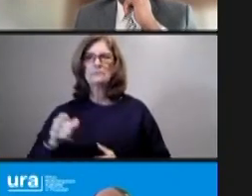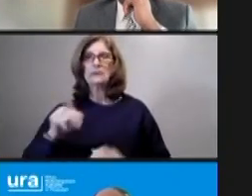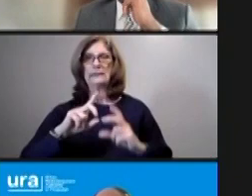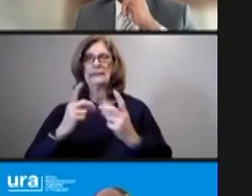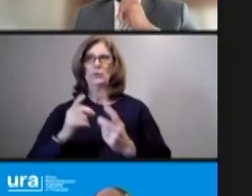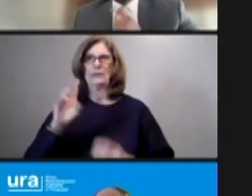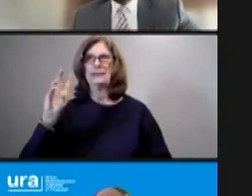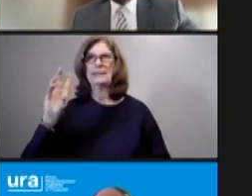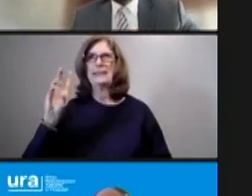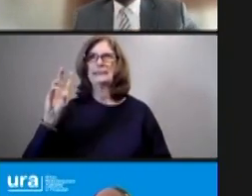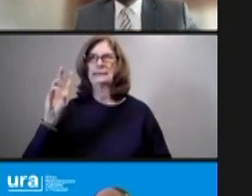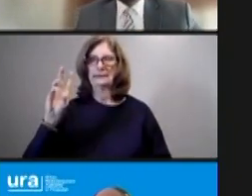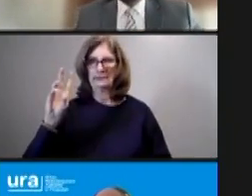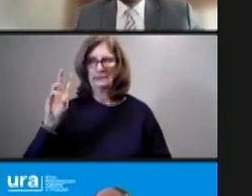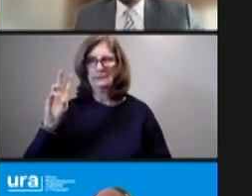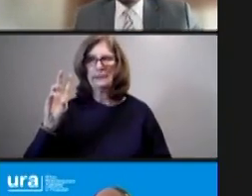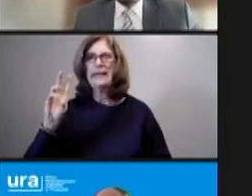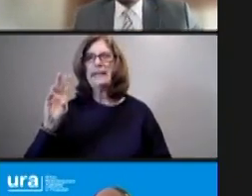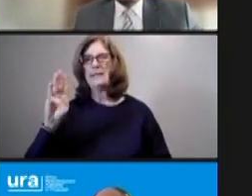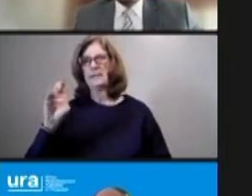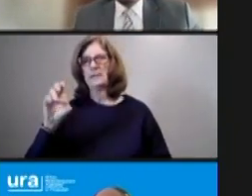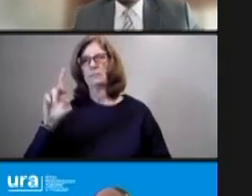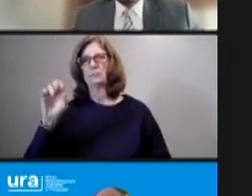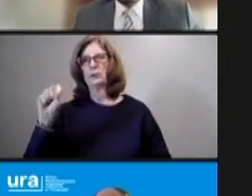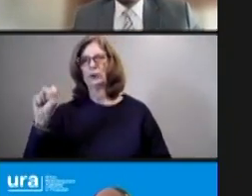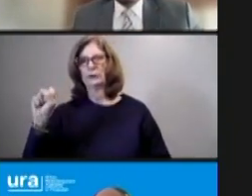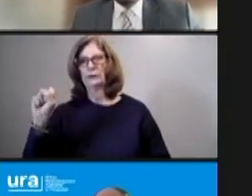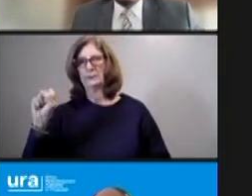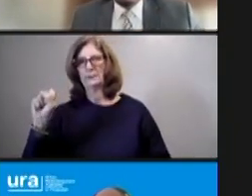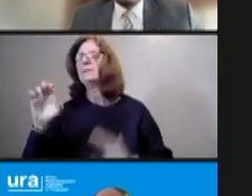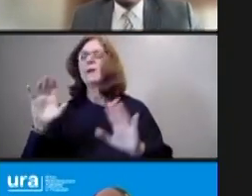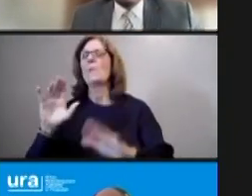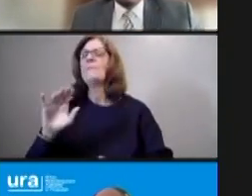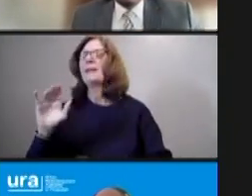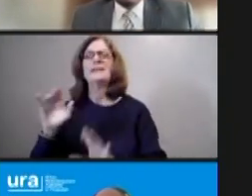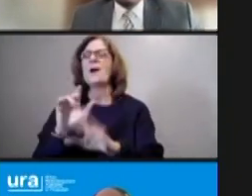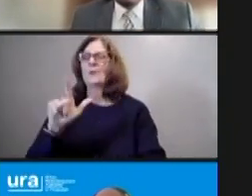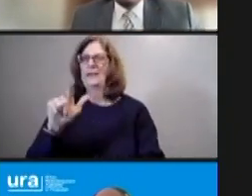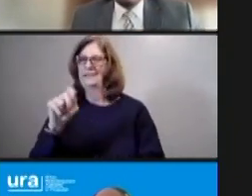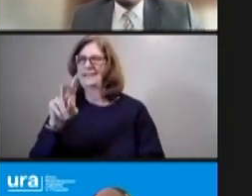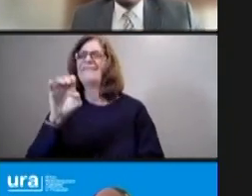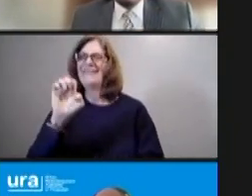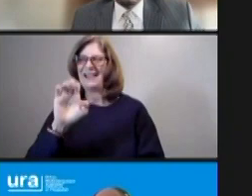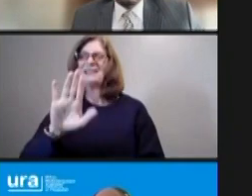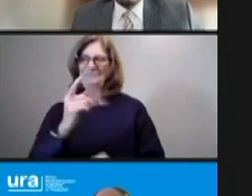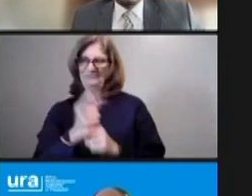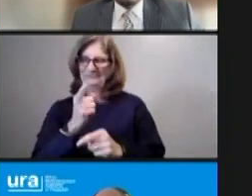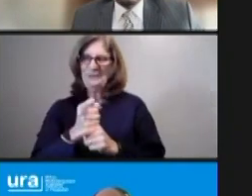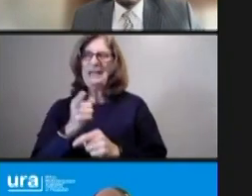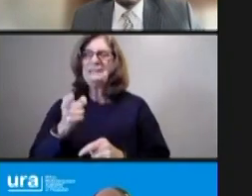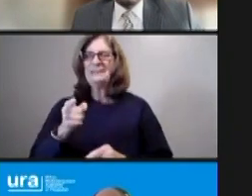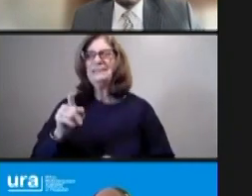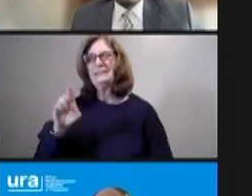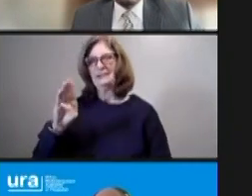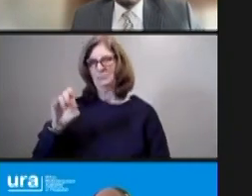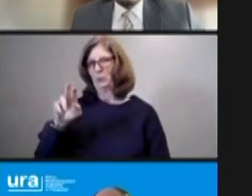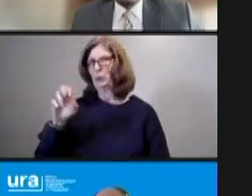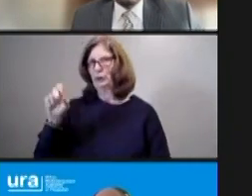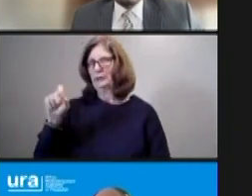is Councilman Burgess. It's Councilman Lavelle, and District 9 is Councilman Burgess's district. So it seems